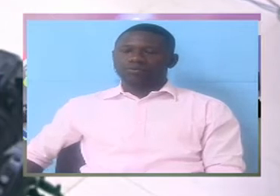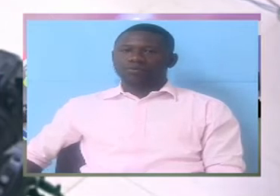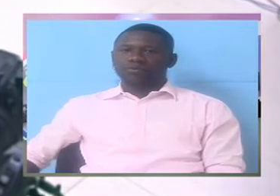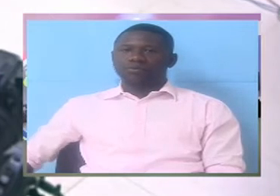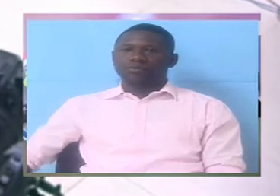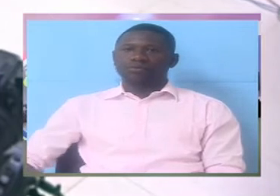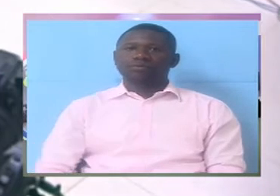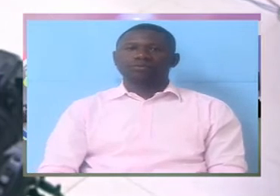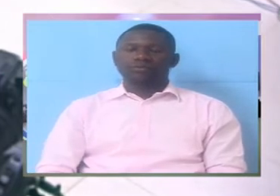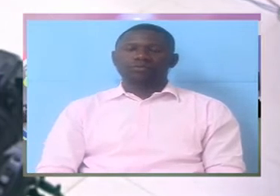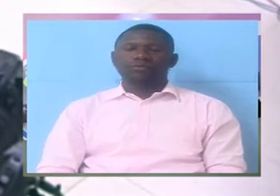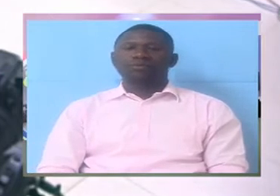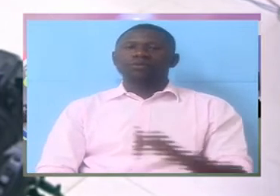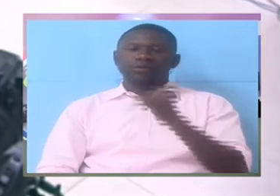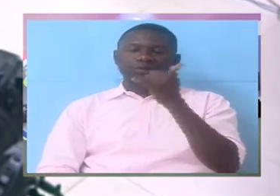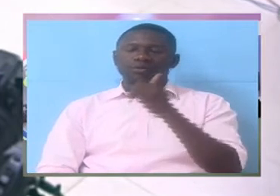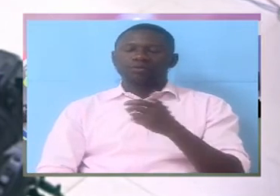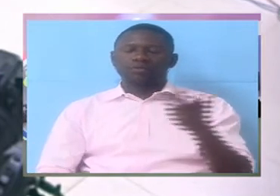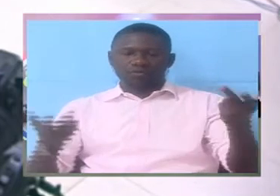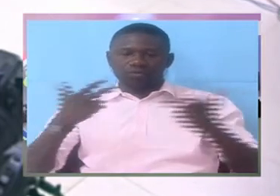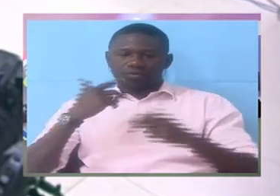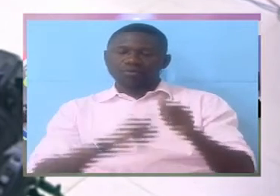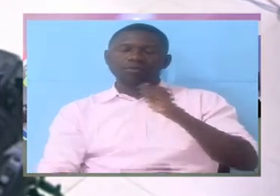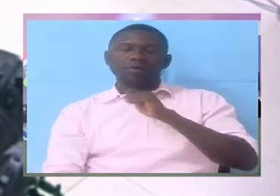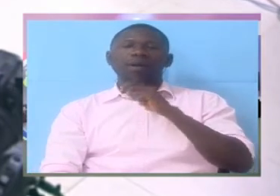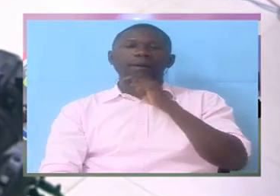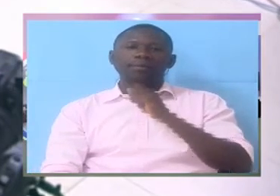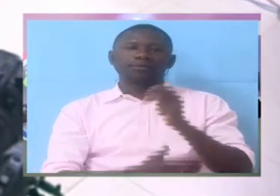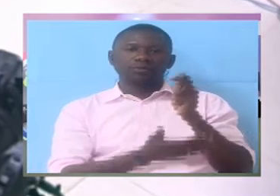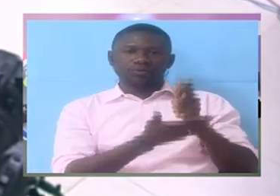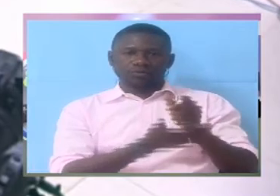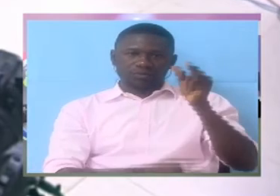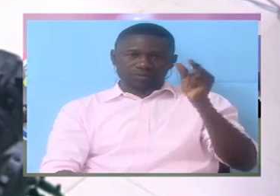Yes, welcome back, Mr. Witness. Sero, bismillah.